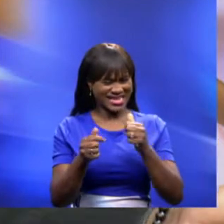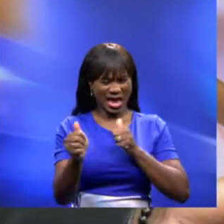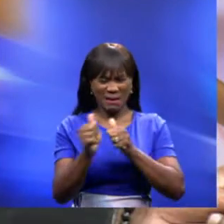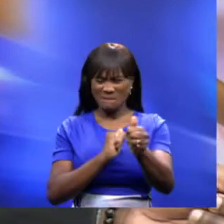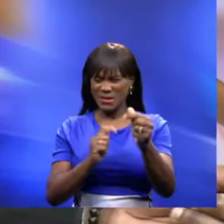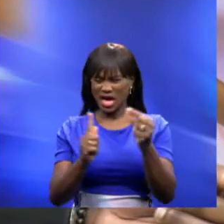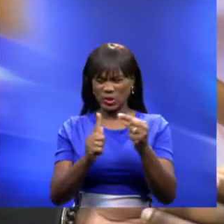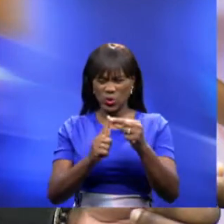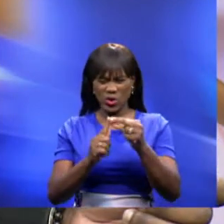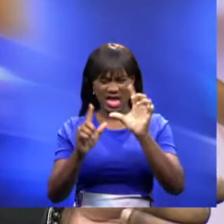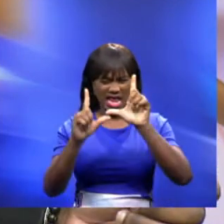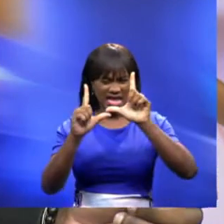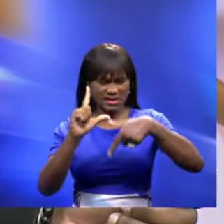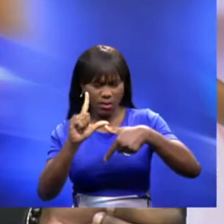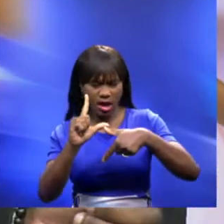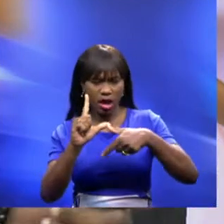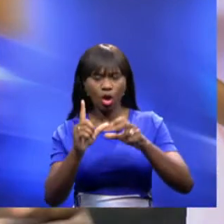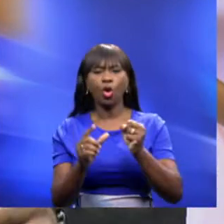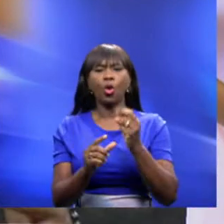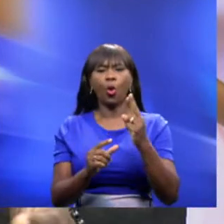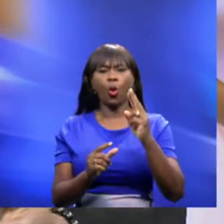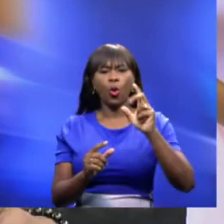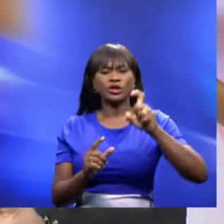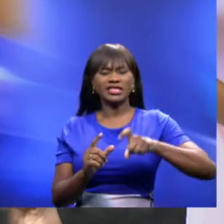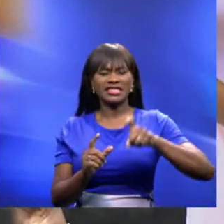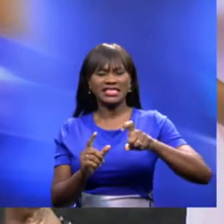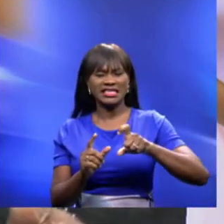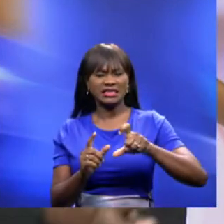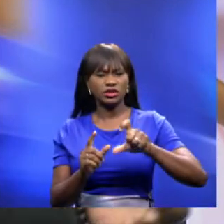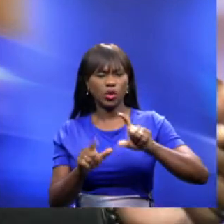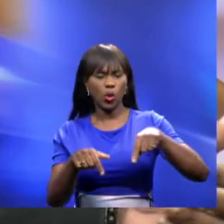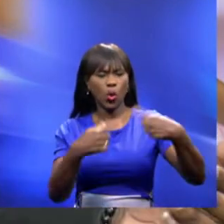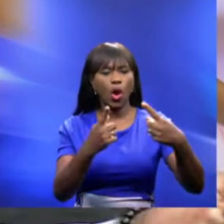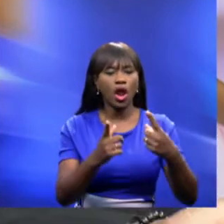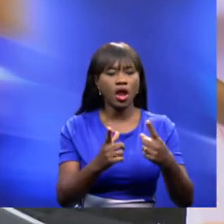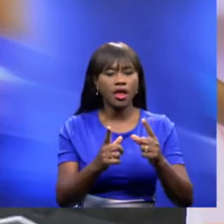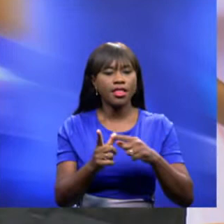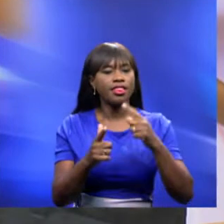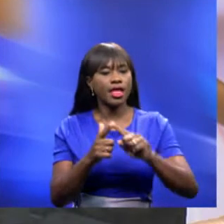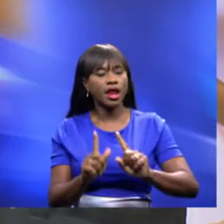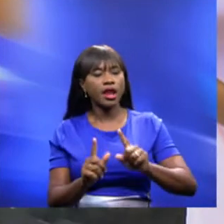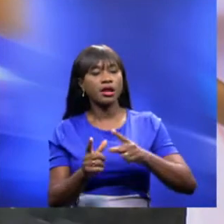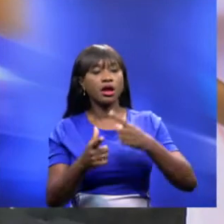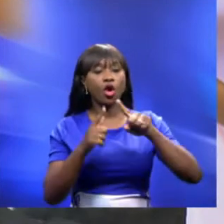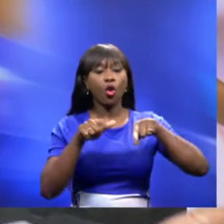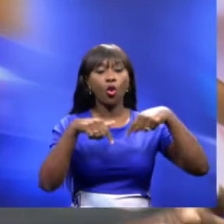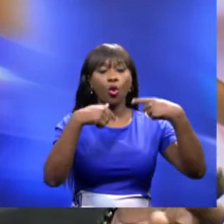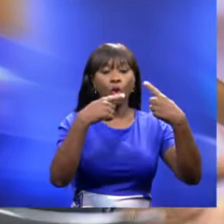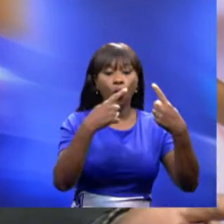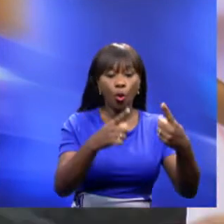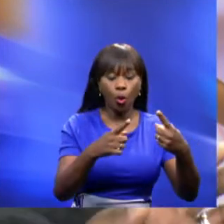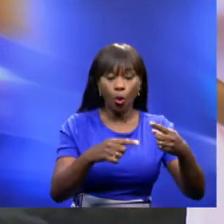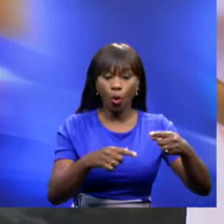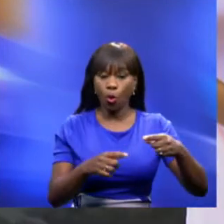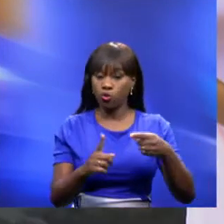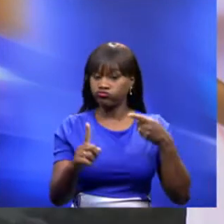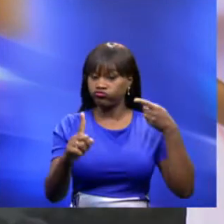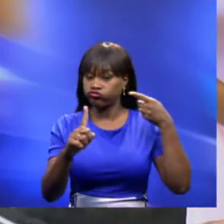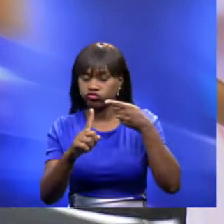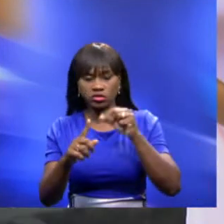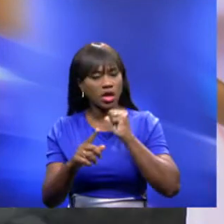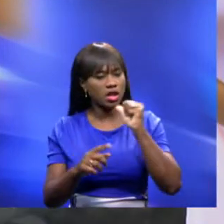or you need to have access to this particular site, then go to the particular site in question directly. Do not use the